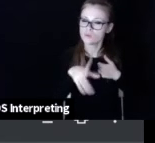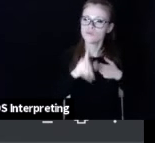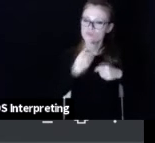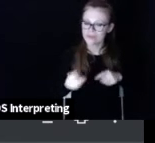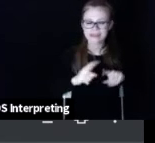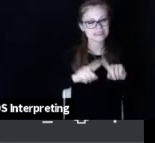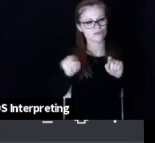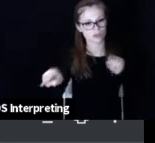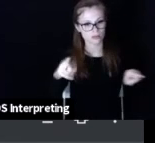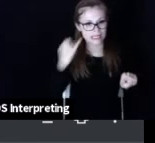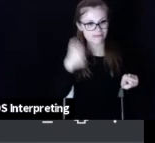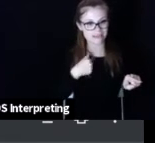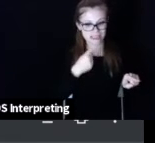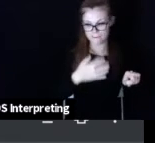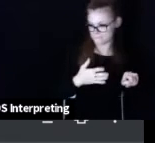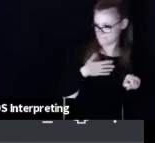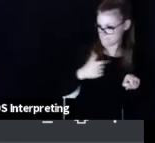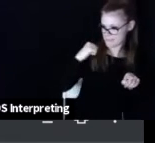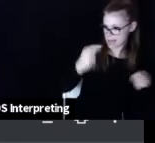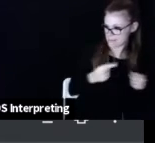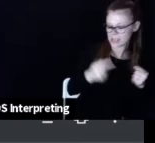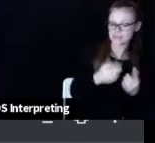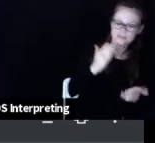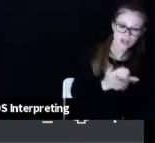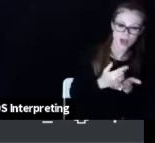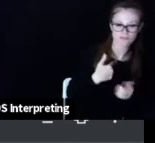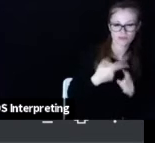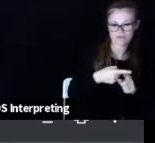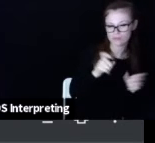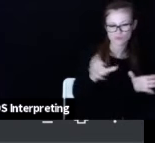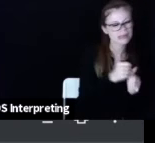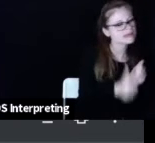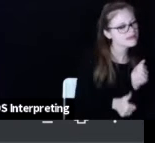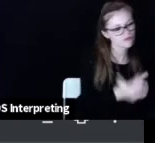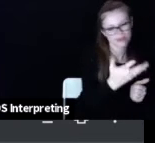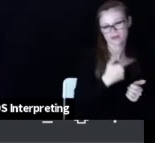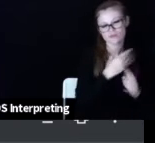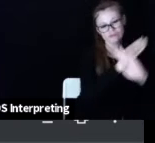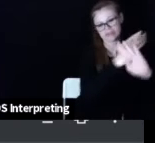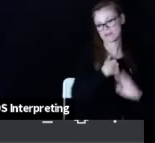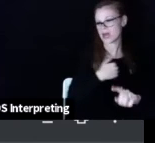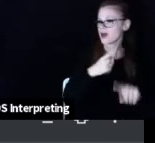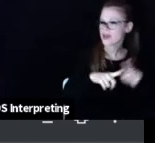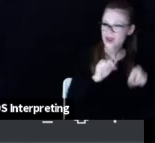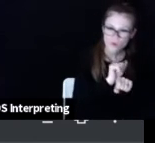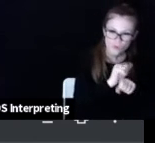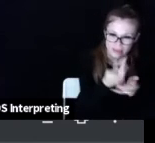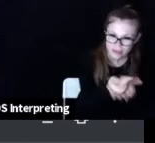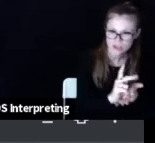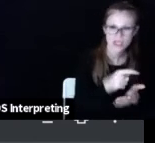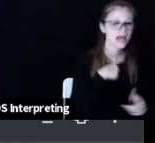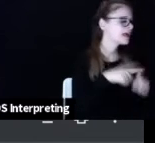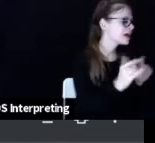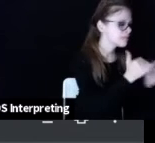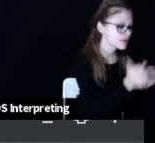say, my back pain keeps me from being able to do everything, right? I can't work in the kitchen. I can't play with my kids. I can't go to